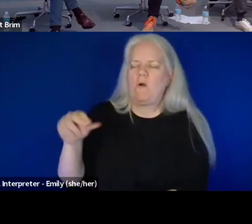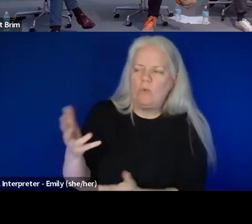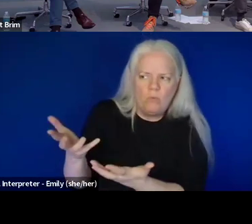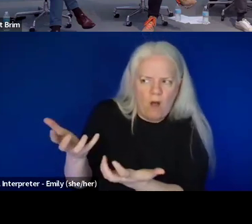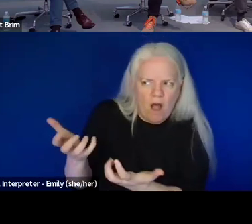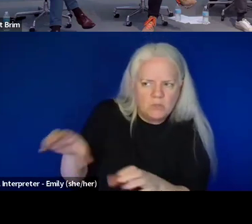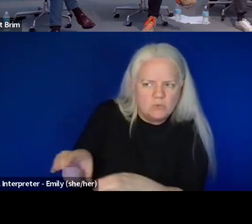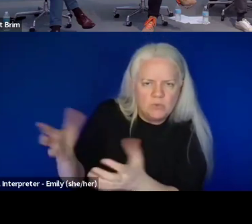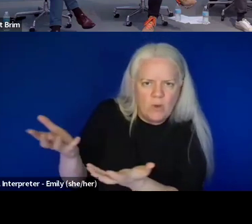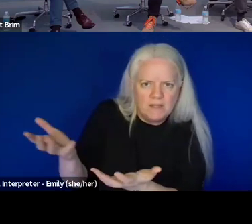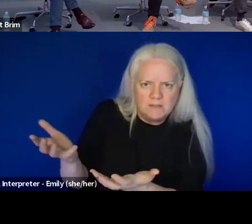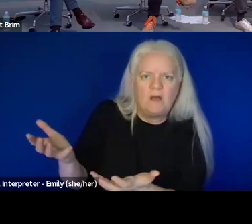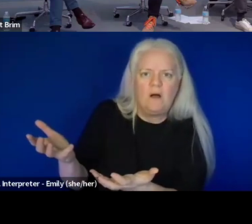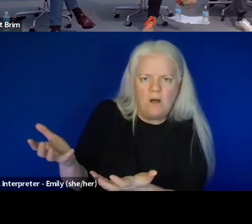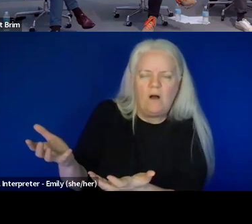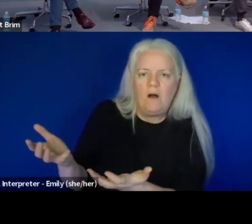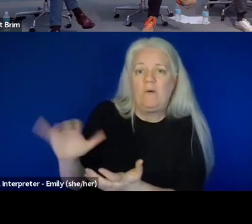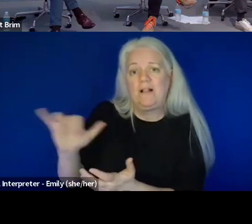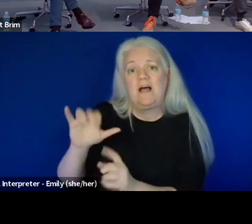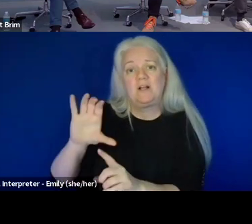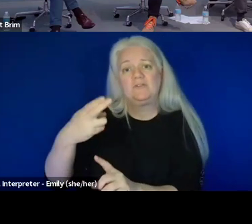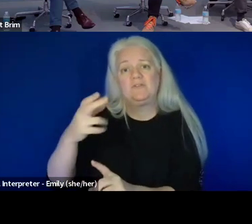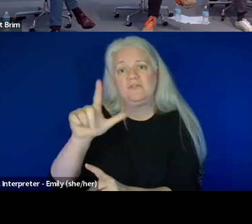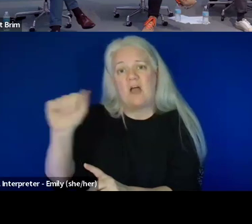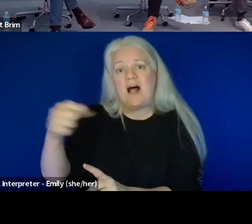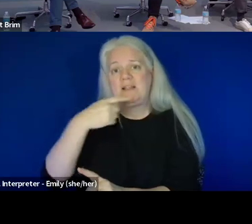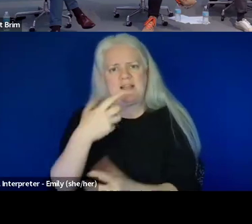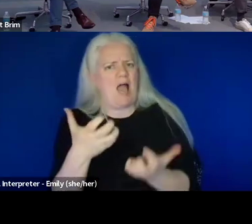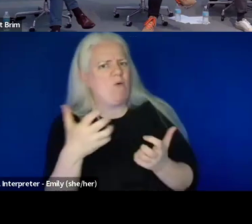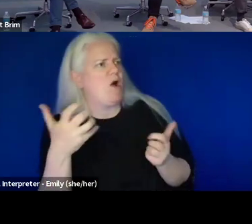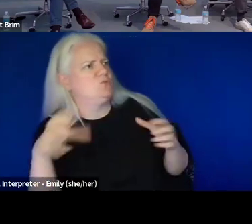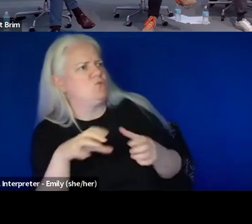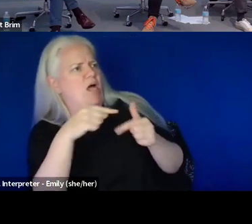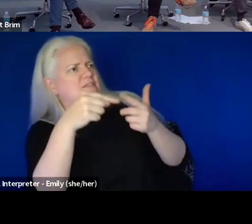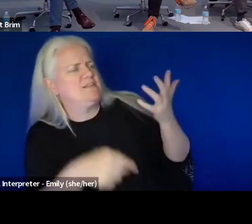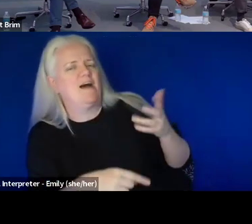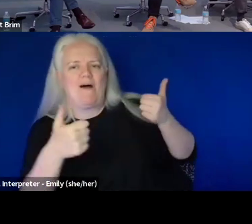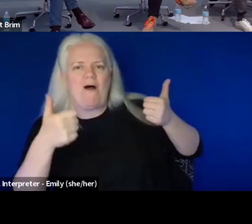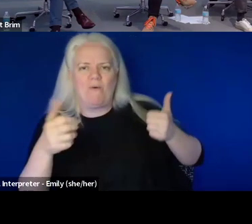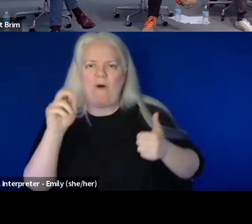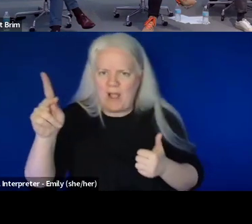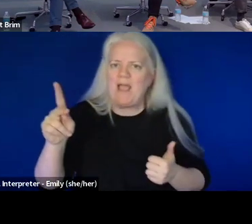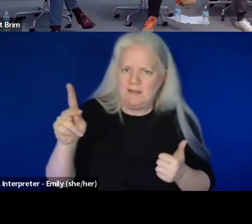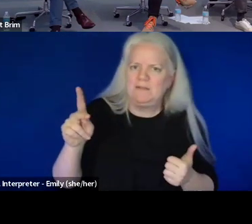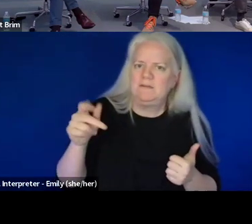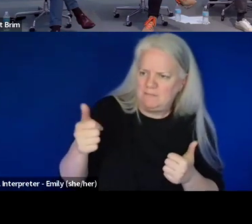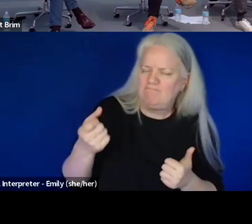like Chala, who was amazing at MedGrabbers, said, I want to do all this stuff. And we were like, okay, let's try to